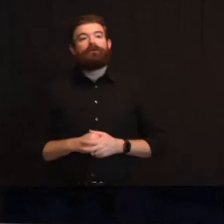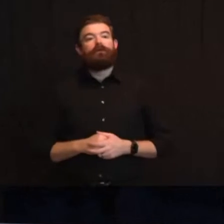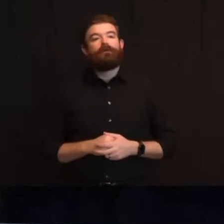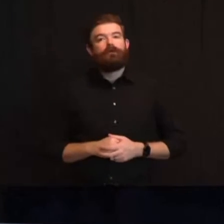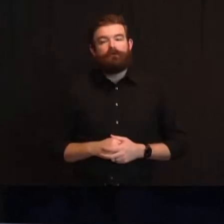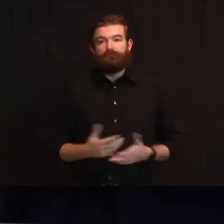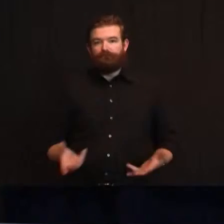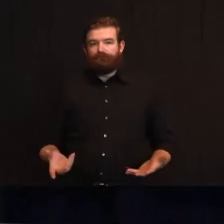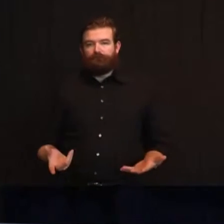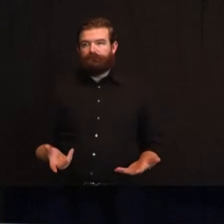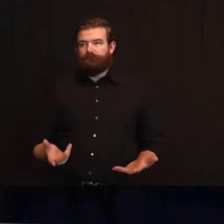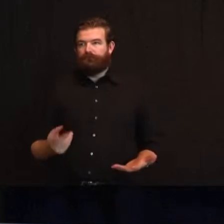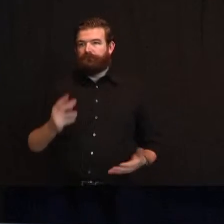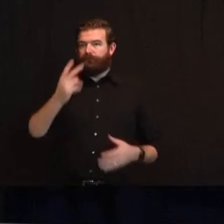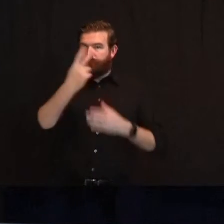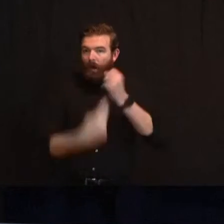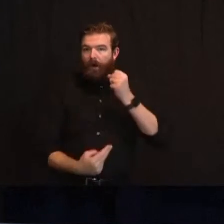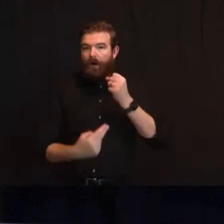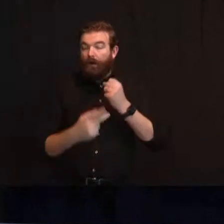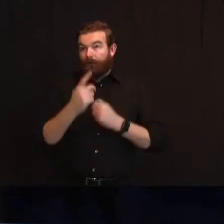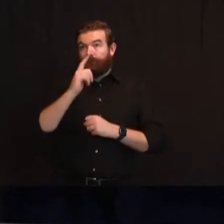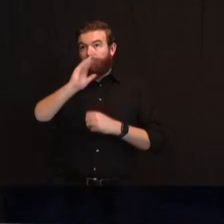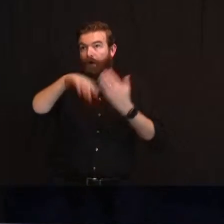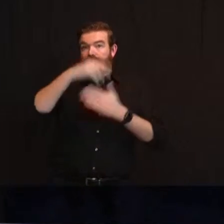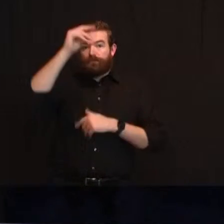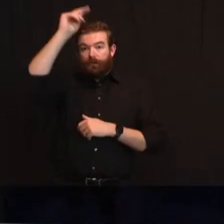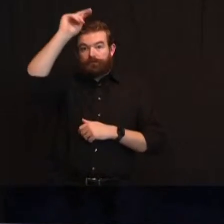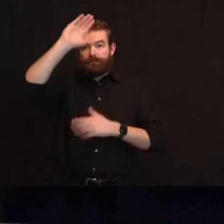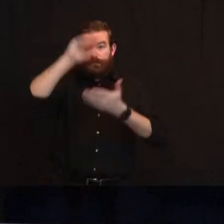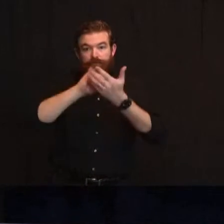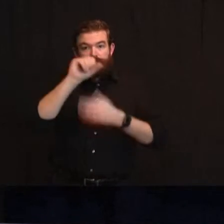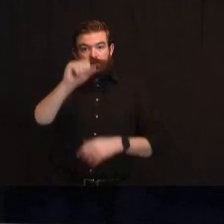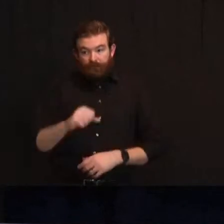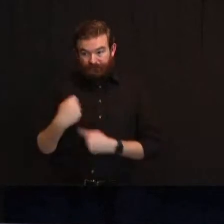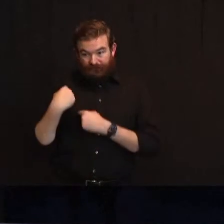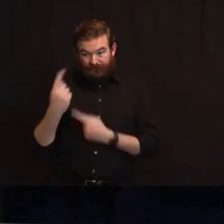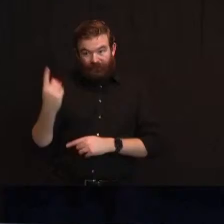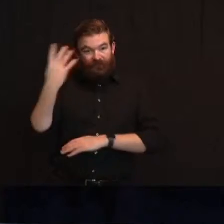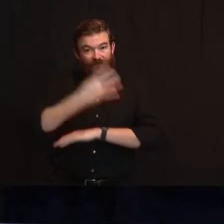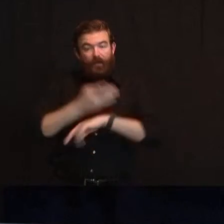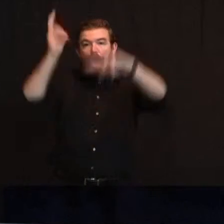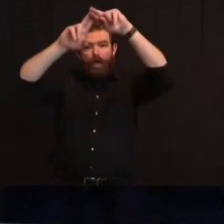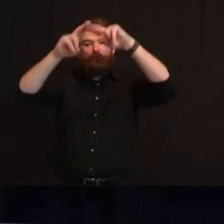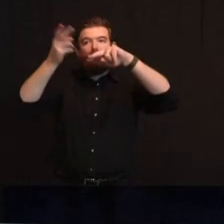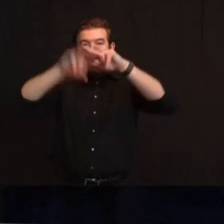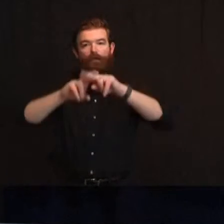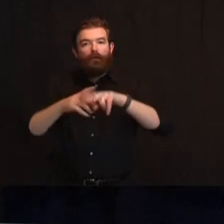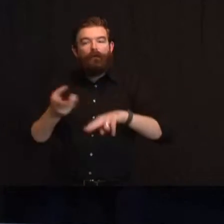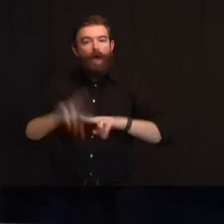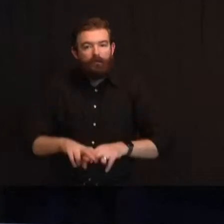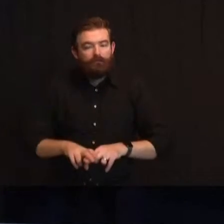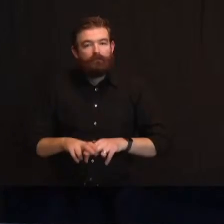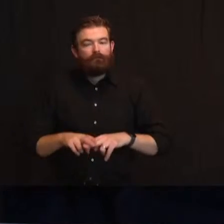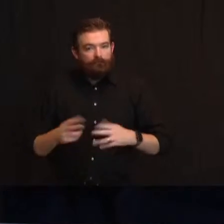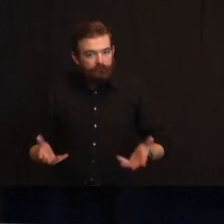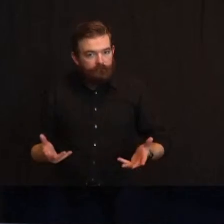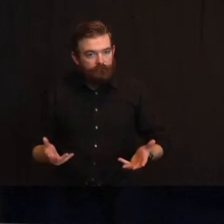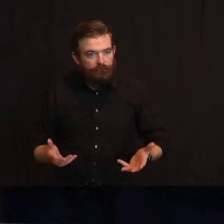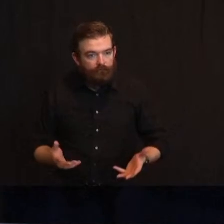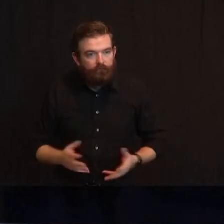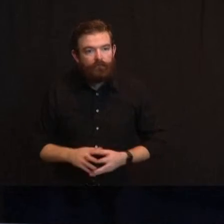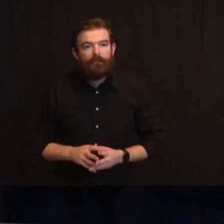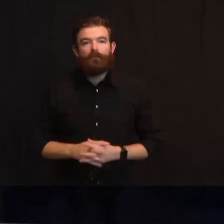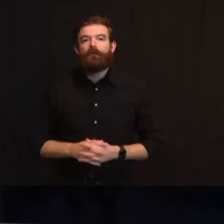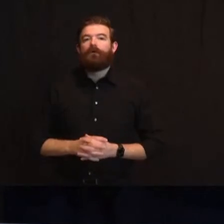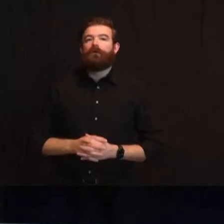in positivity over a very short, over a 4-day period. And not literally to the decimal point, but north, central, south in each